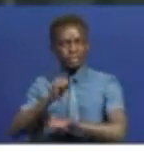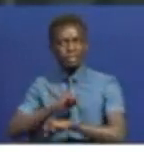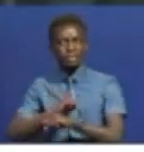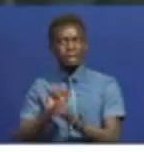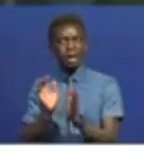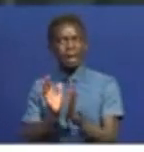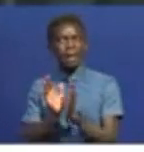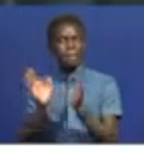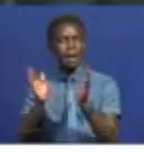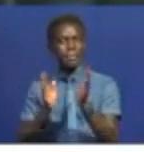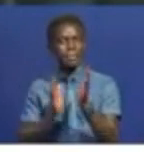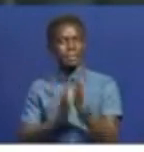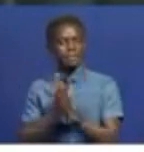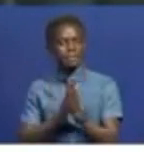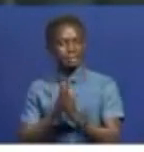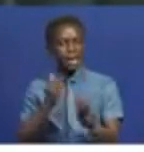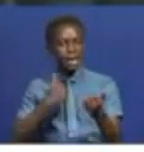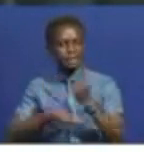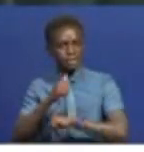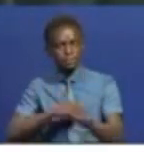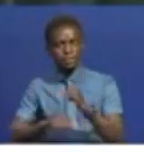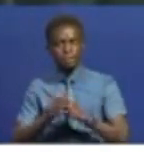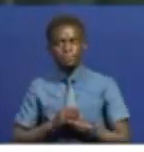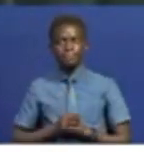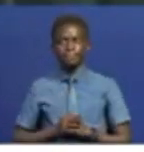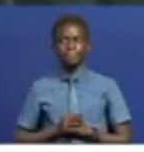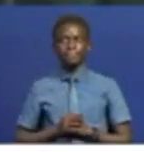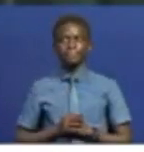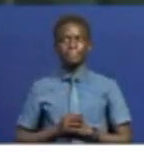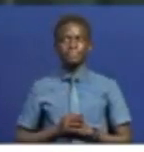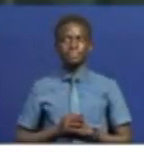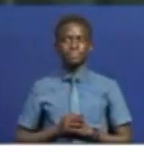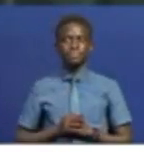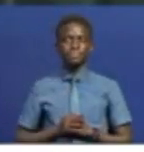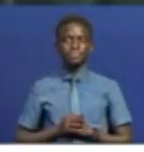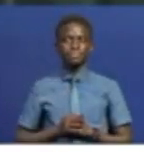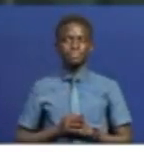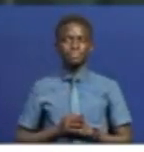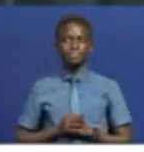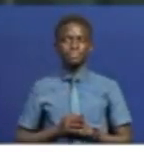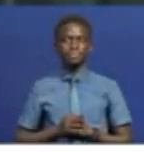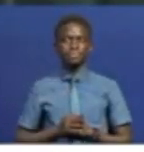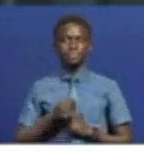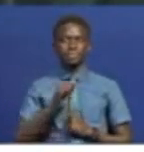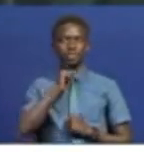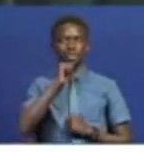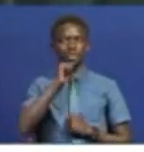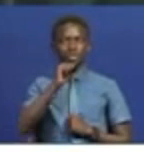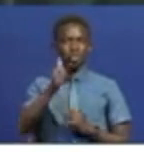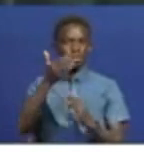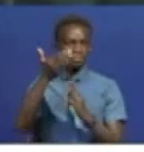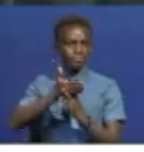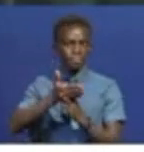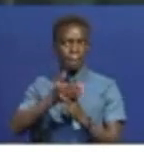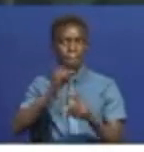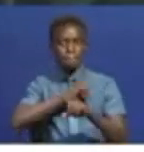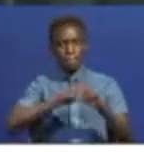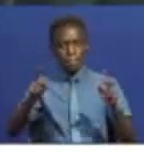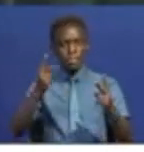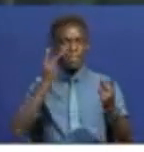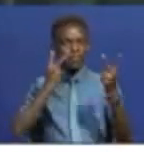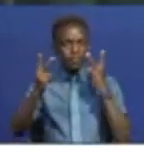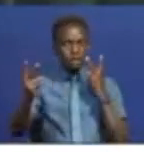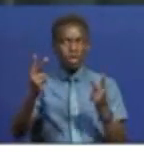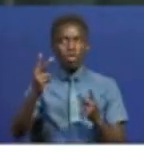interest activities that this foundation is doing, not just in between, but the vision of